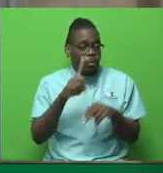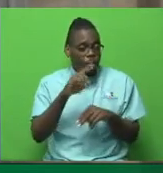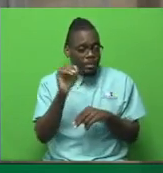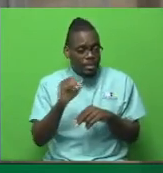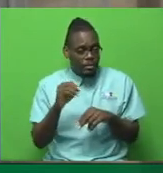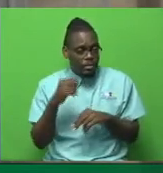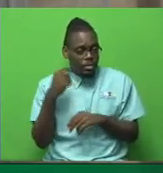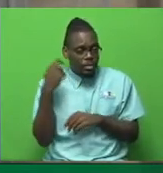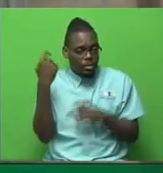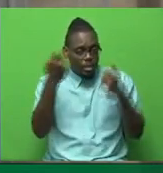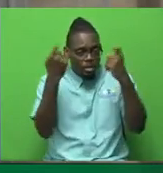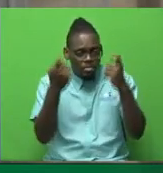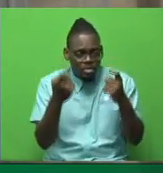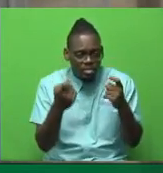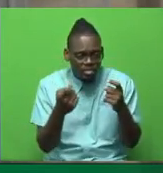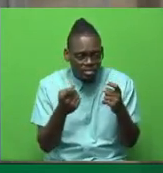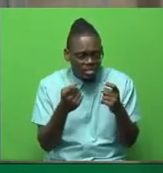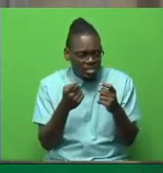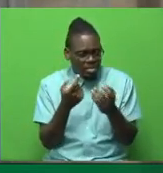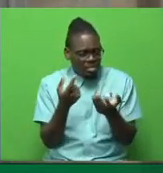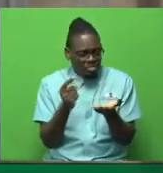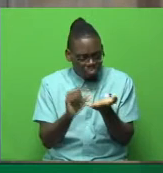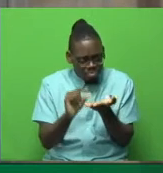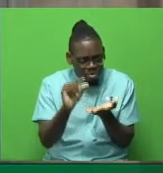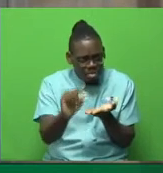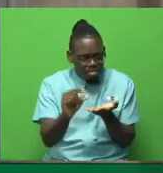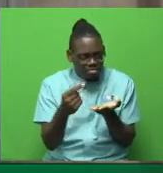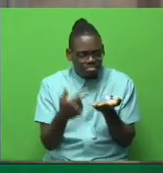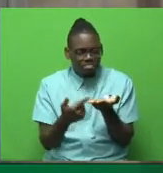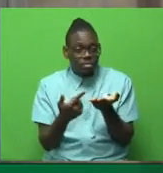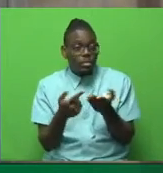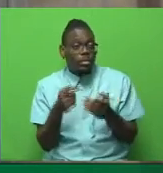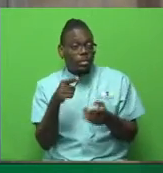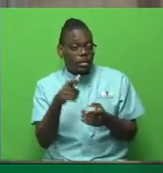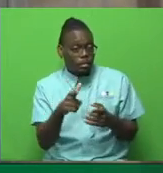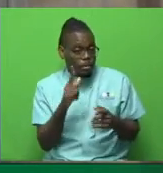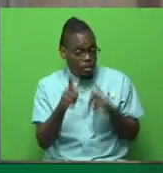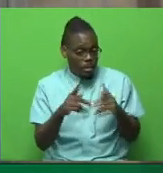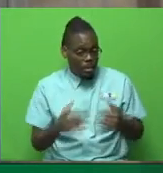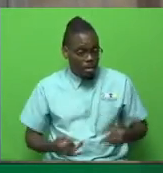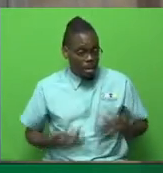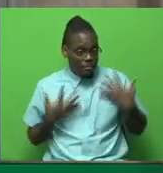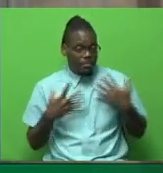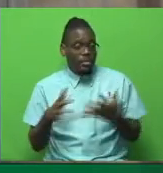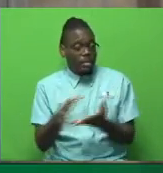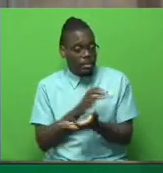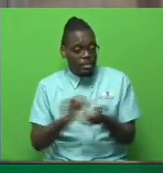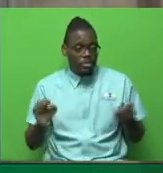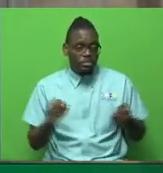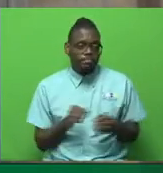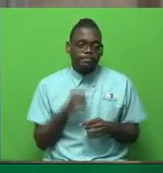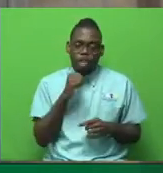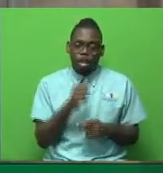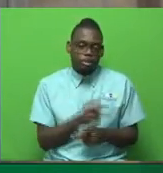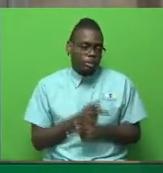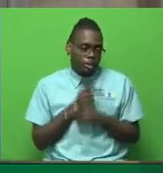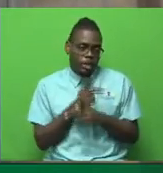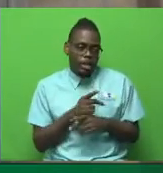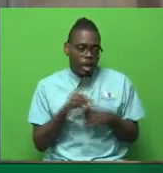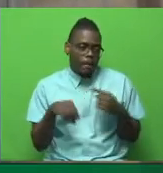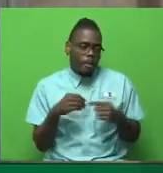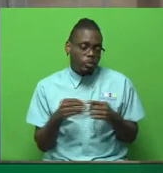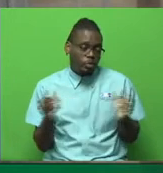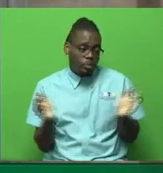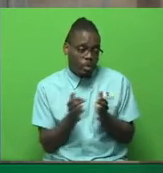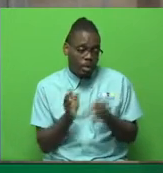government has massacred livelihoods with no regard to the medium and small business owner this